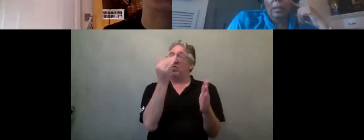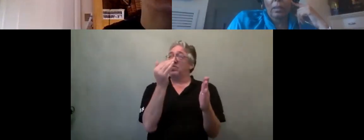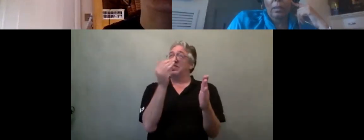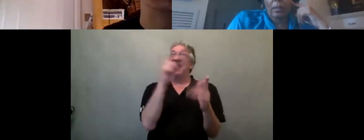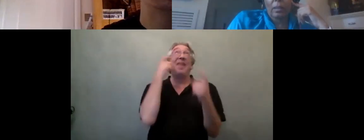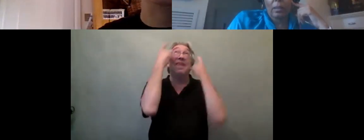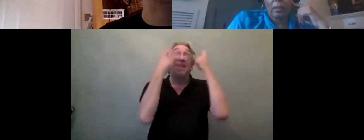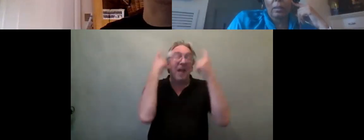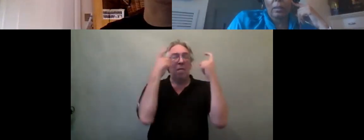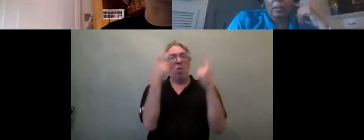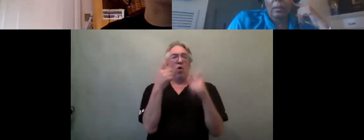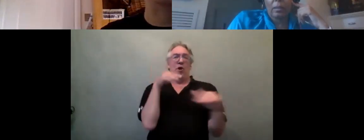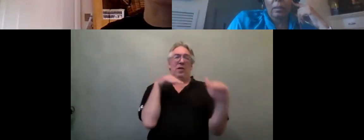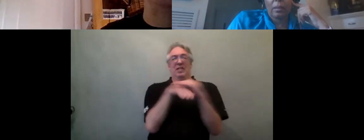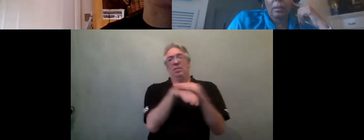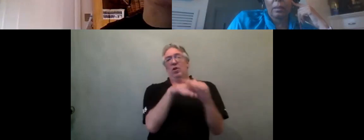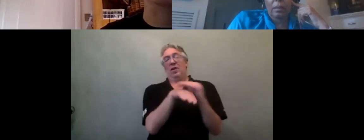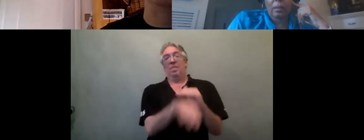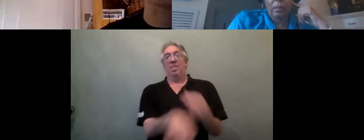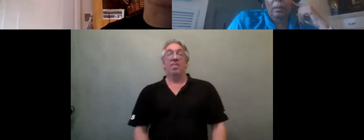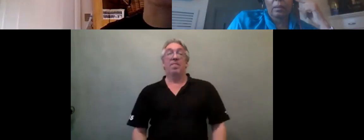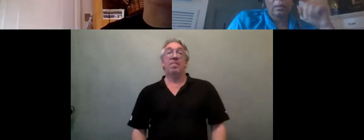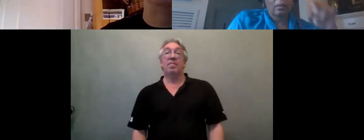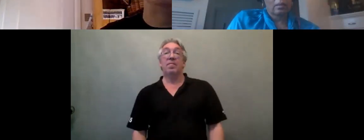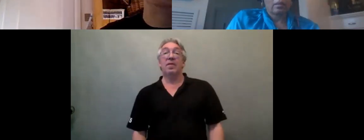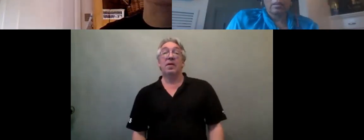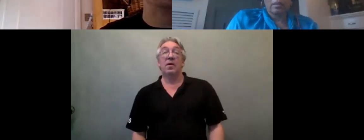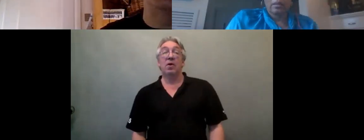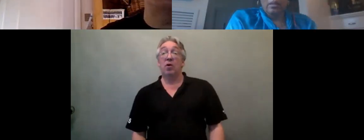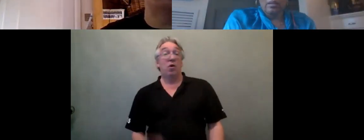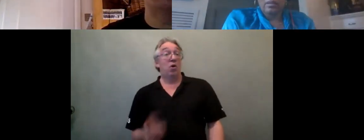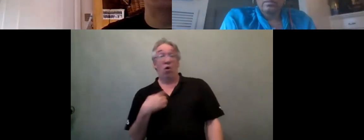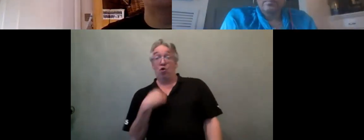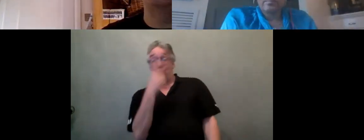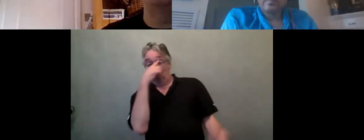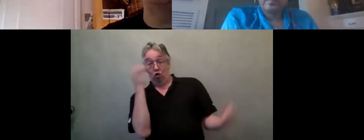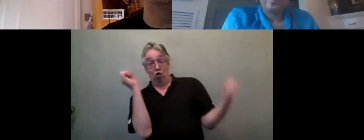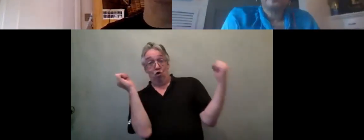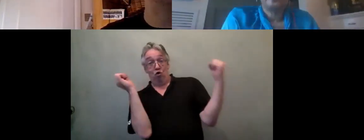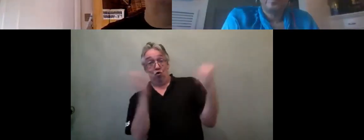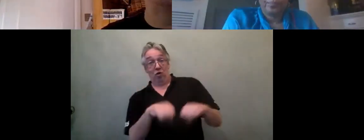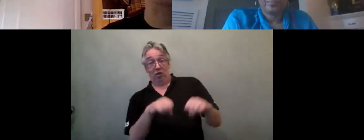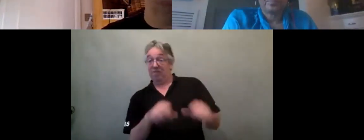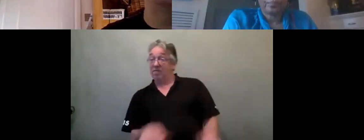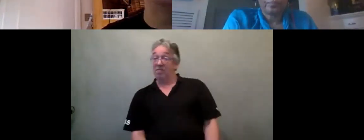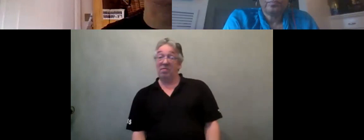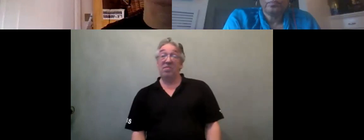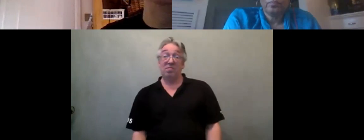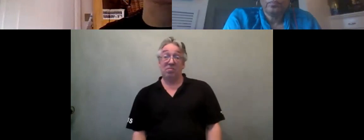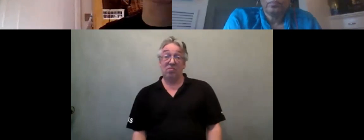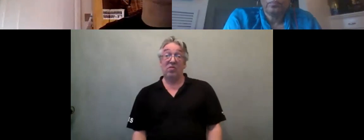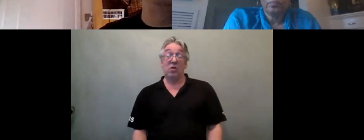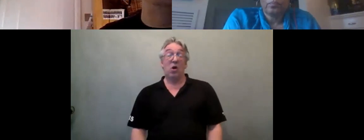I suppose I tend to think about the cost of technology, obviously